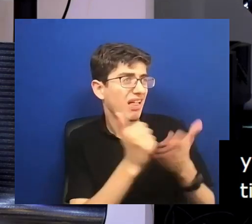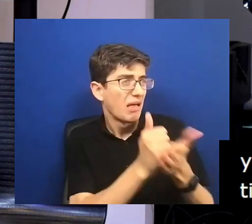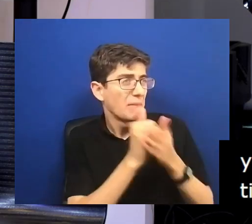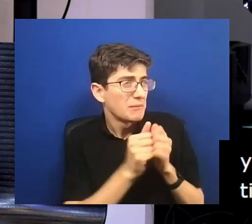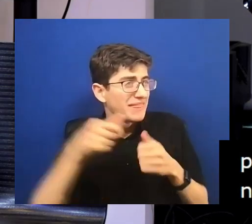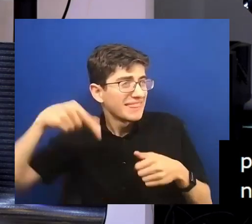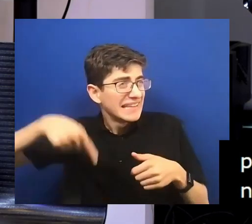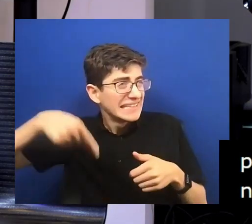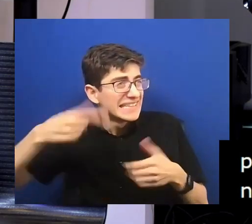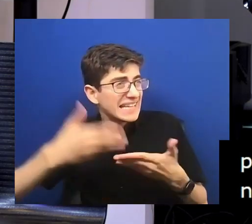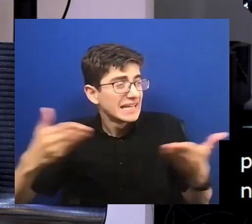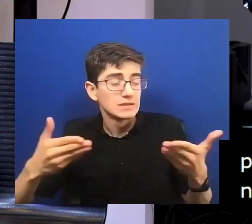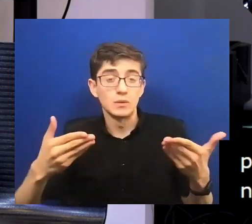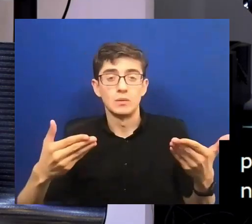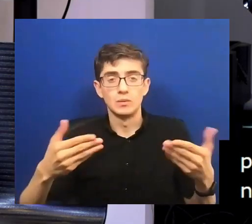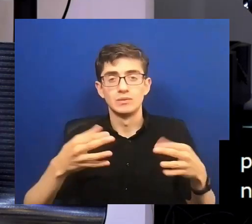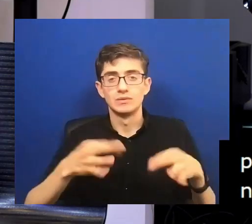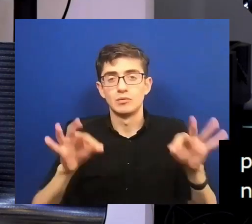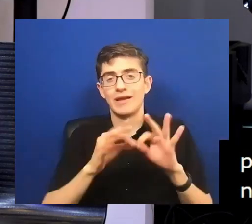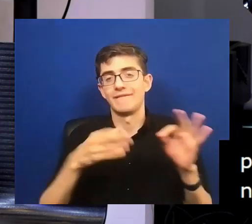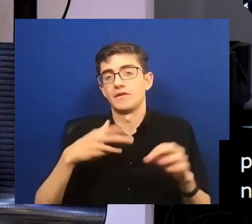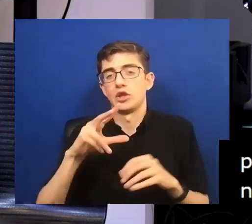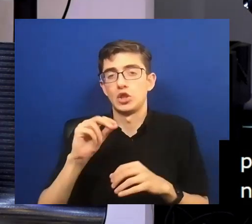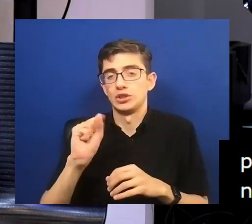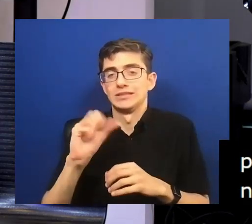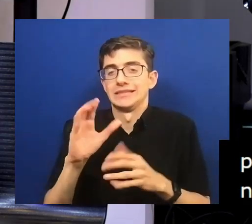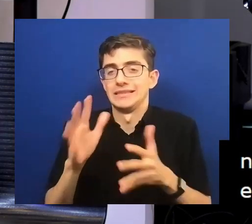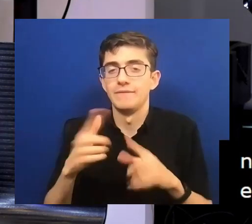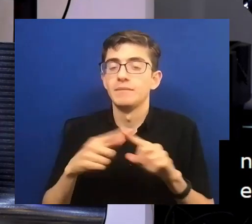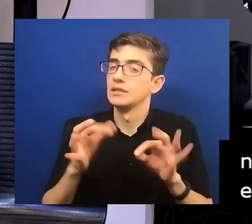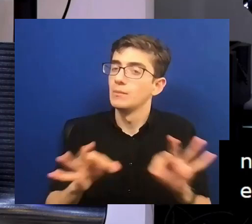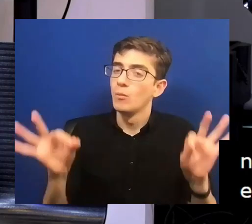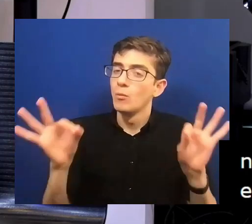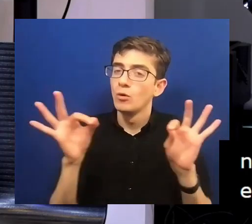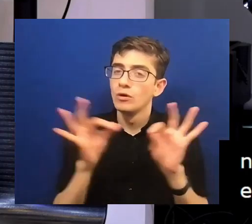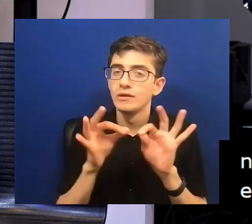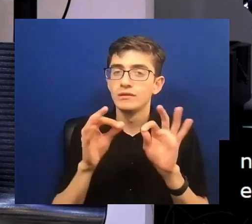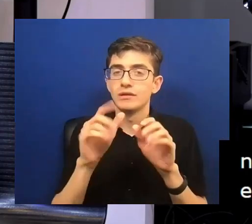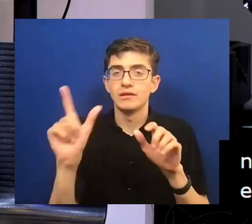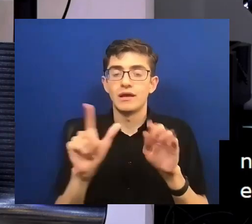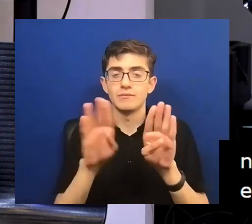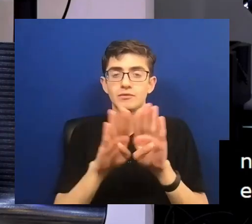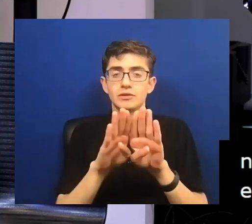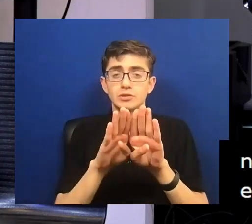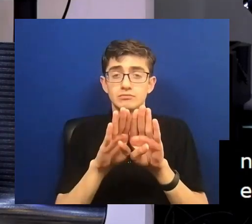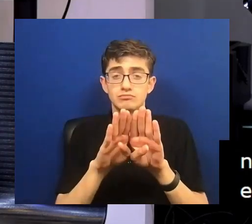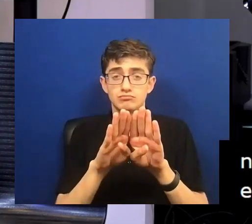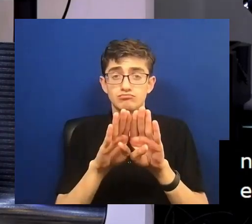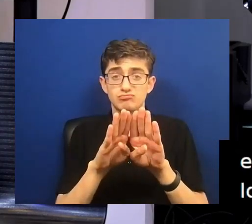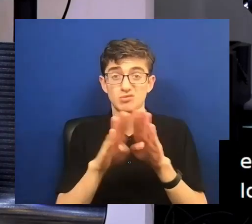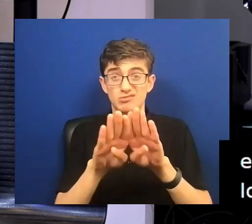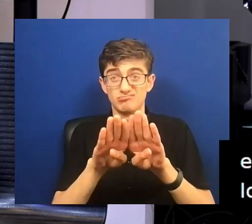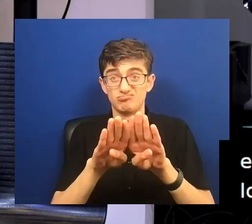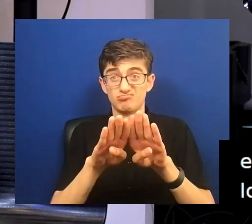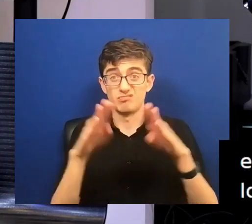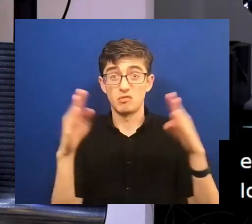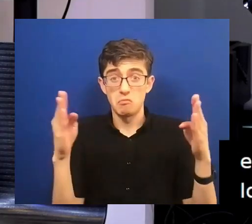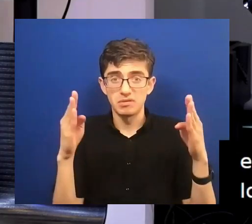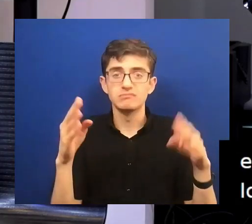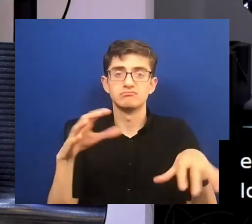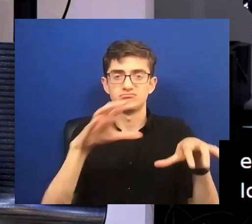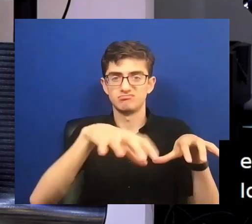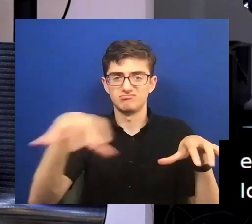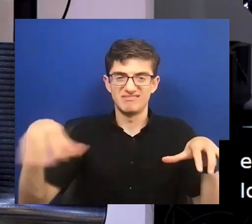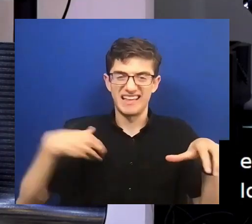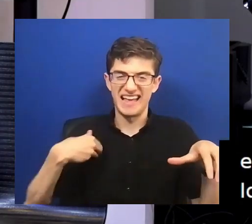important, I have 30 seconds left, it's important that the doors of the library are open, that our branches are staffed, and